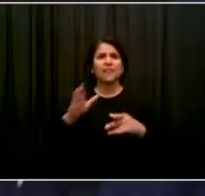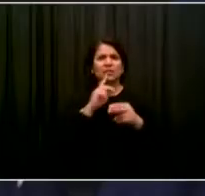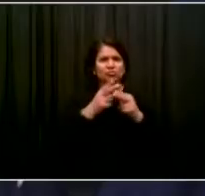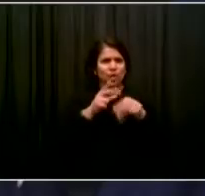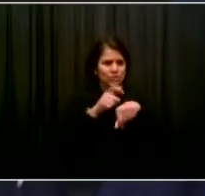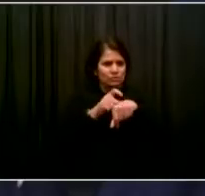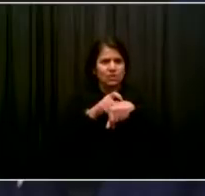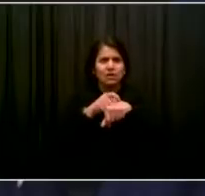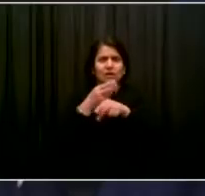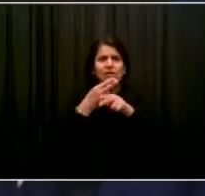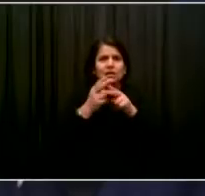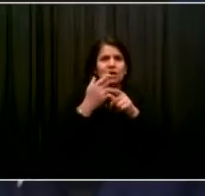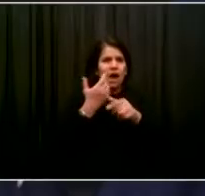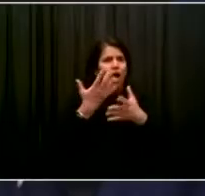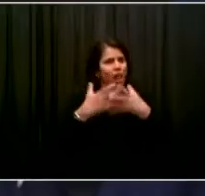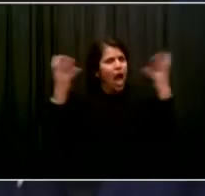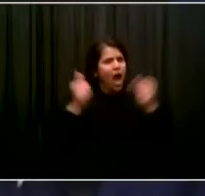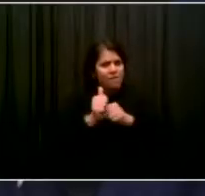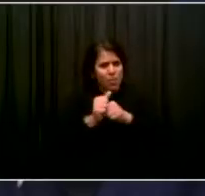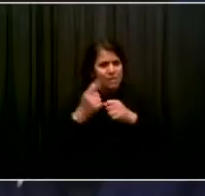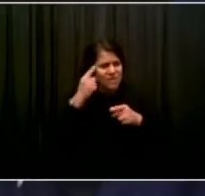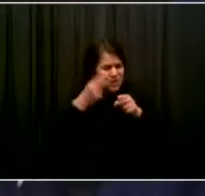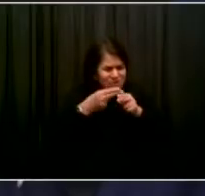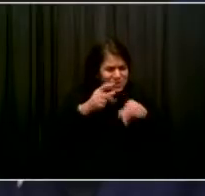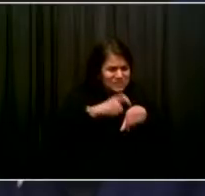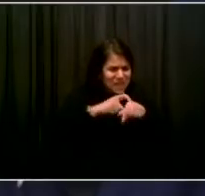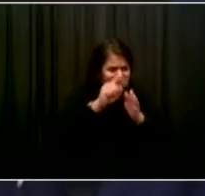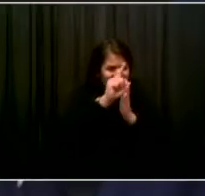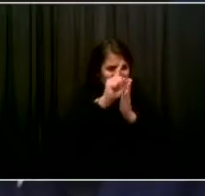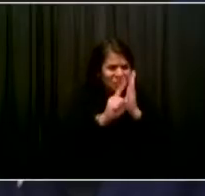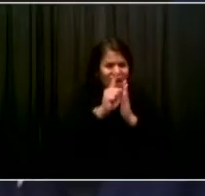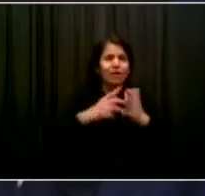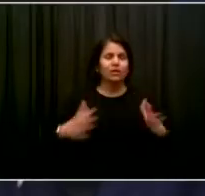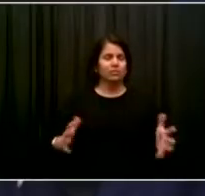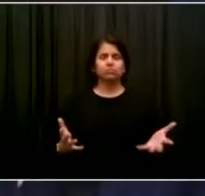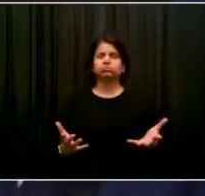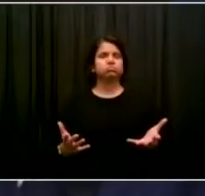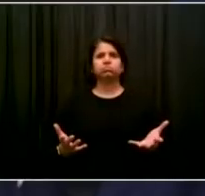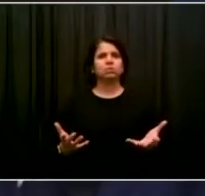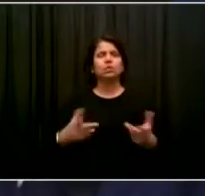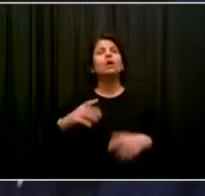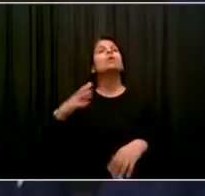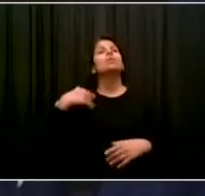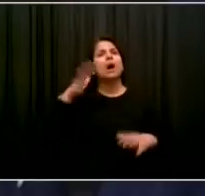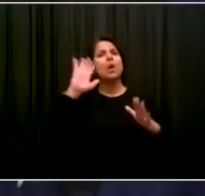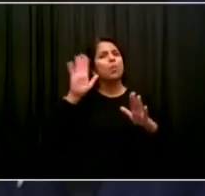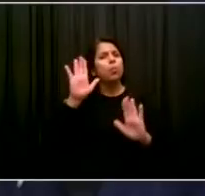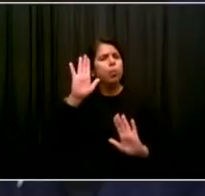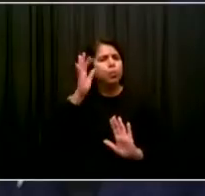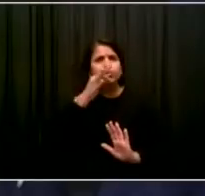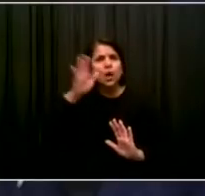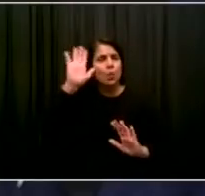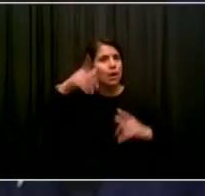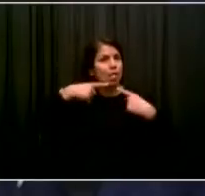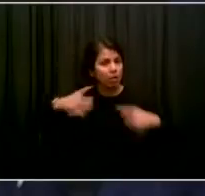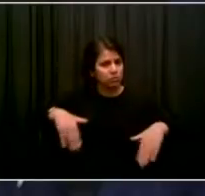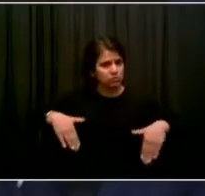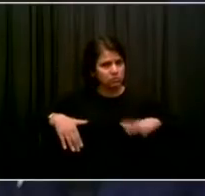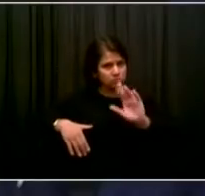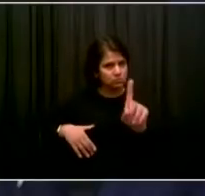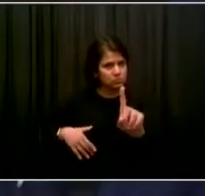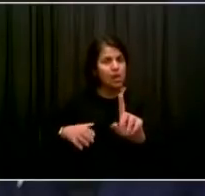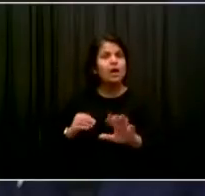these conversations, and if there's an announcement to be made in the coming days, we'll certainly make that, but there is no remote option that is